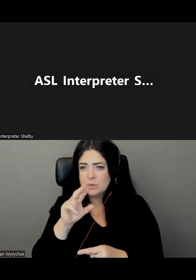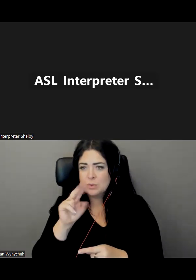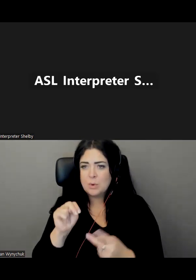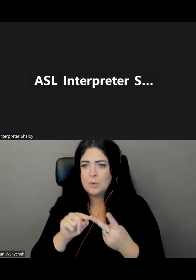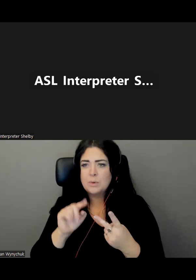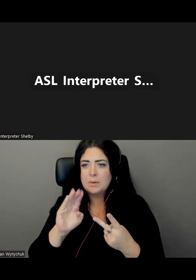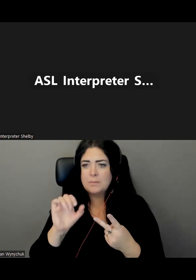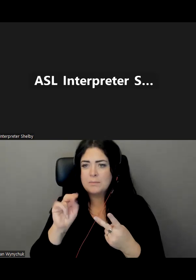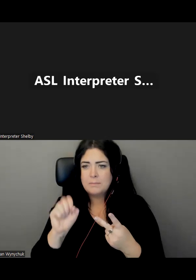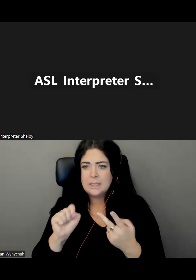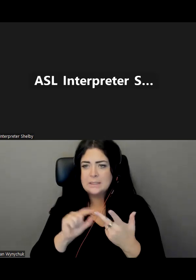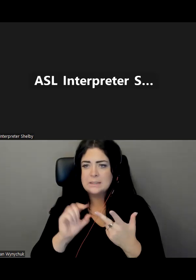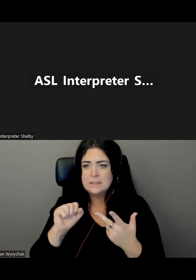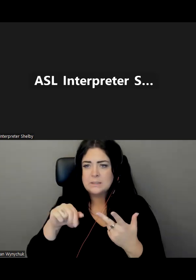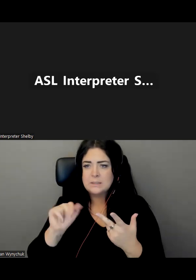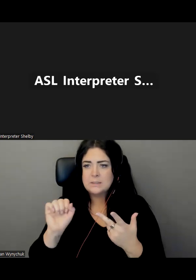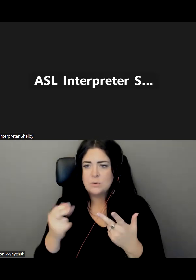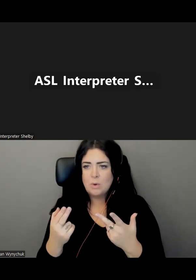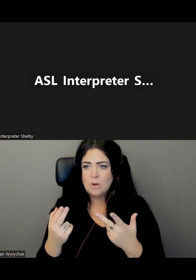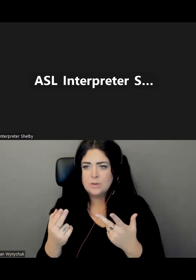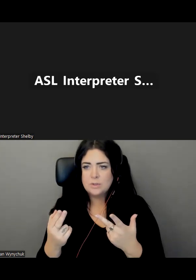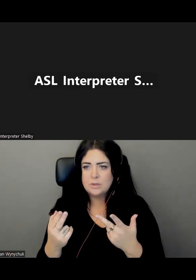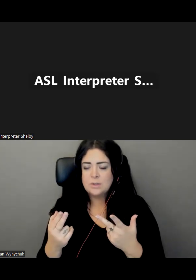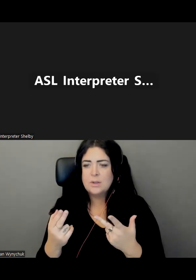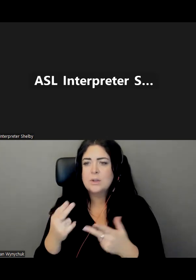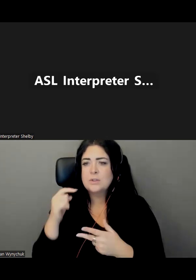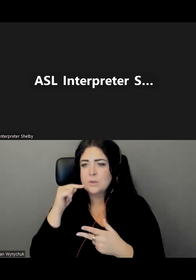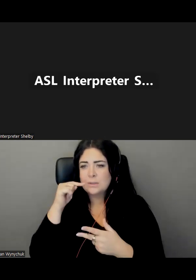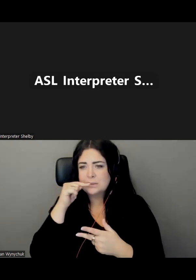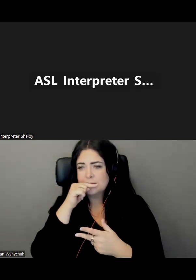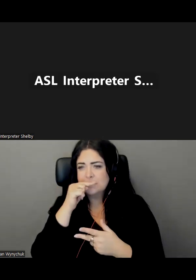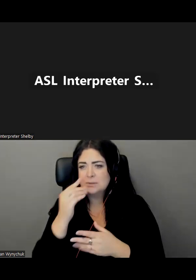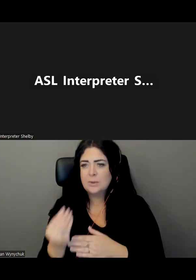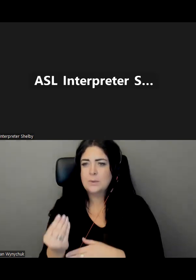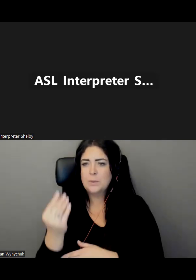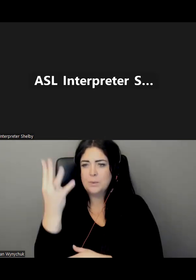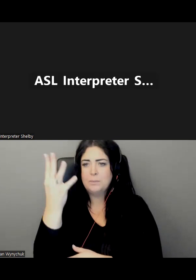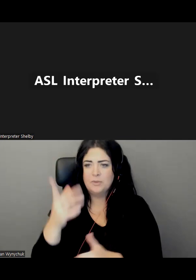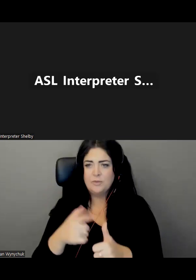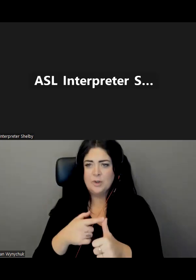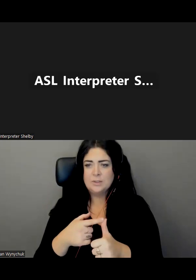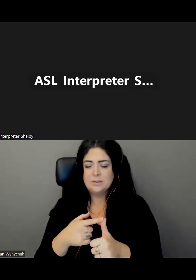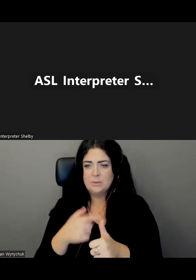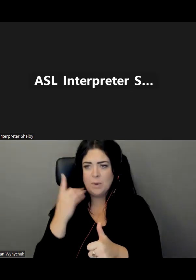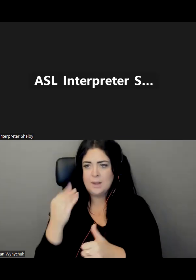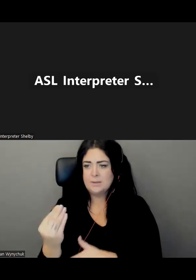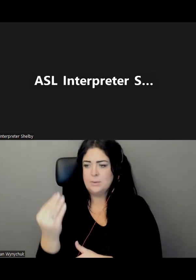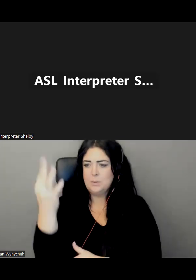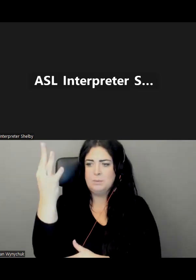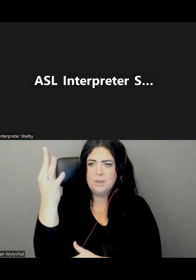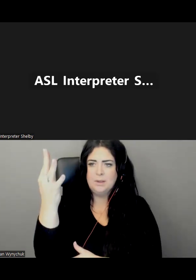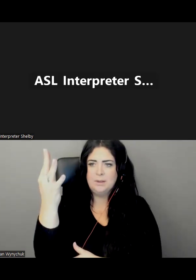and then you grow squash. So the corn will actually grow up really tall. You plant that one first. That acts as kind of